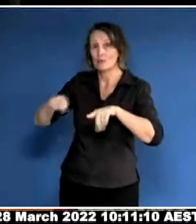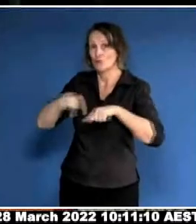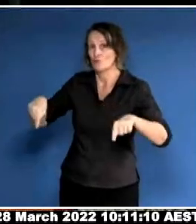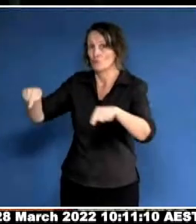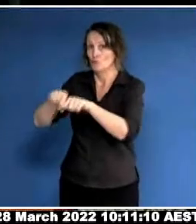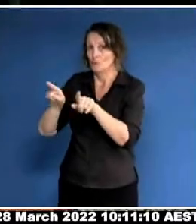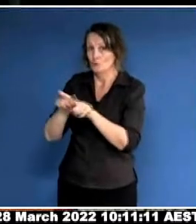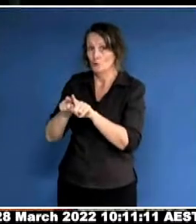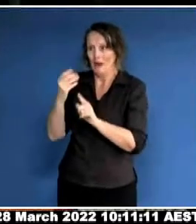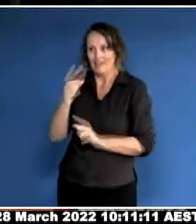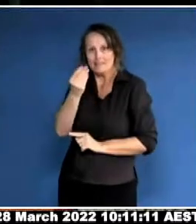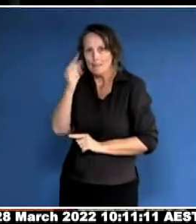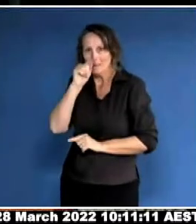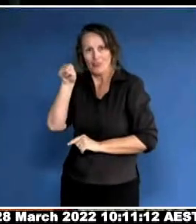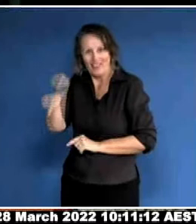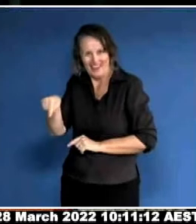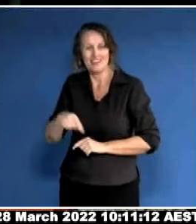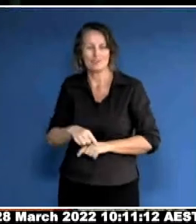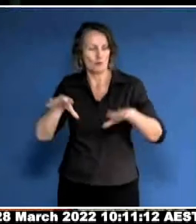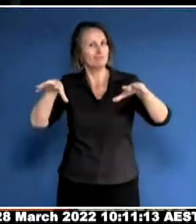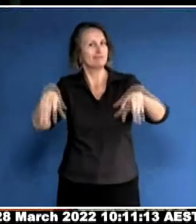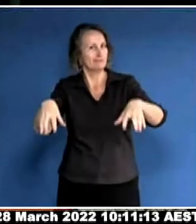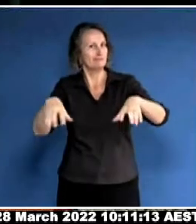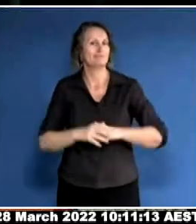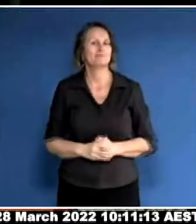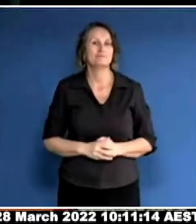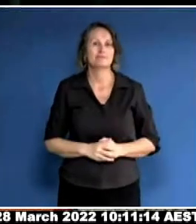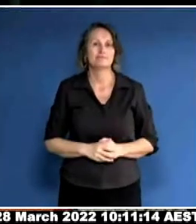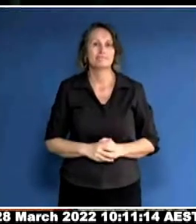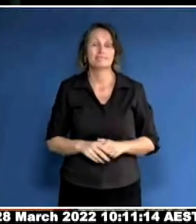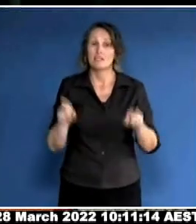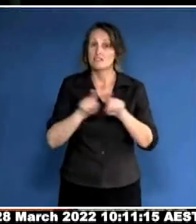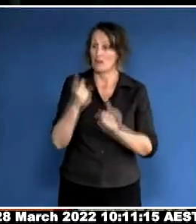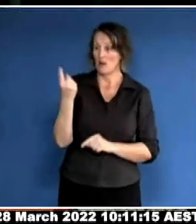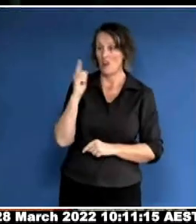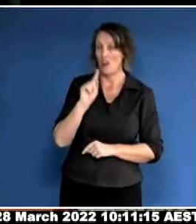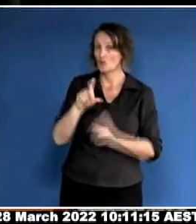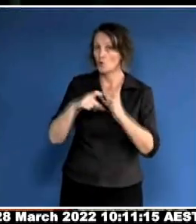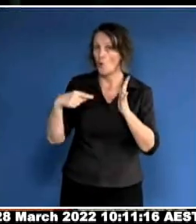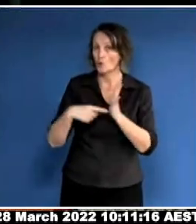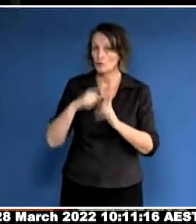this week. As I said last year, in October